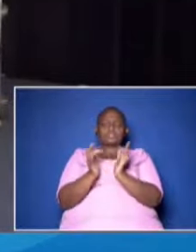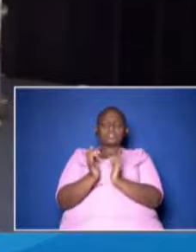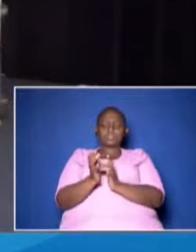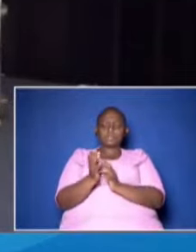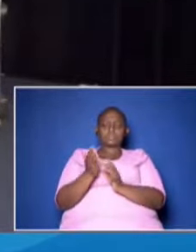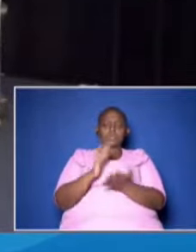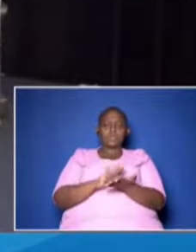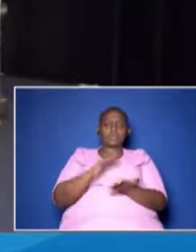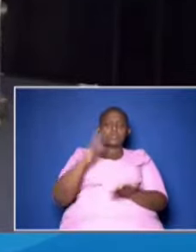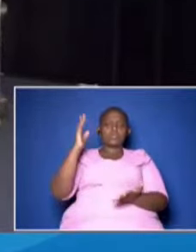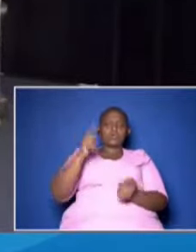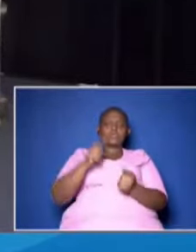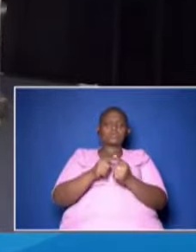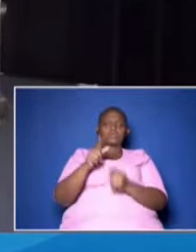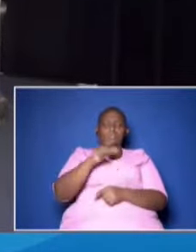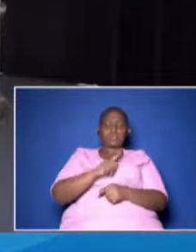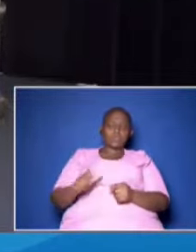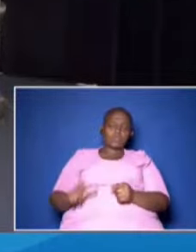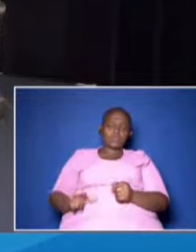glory to the